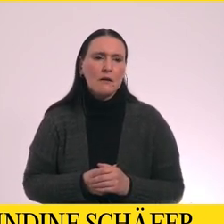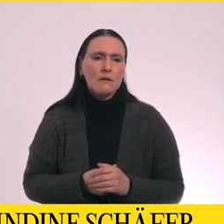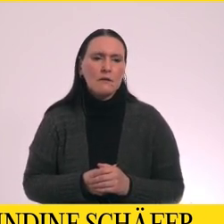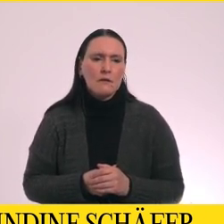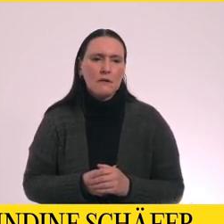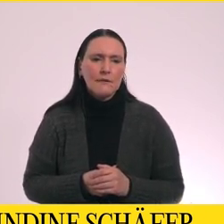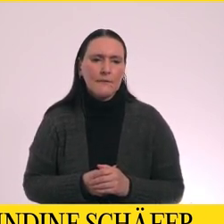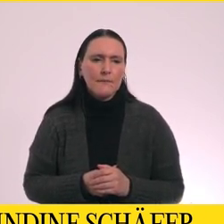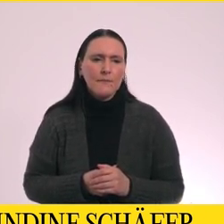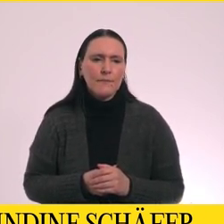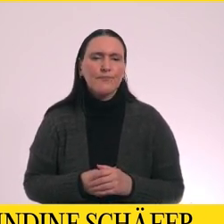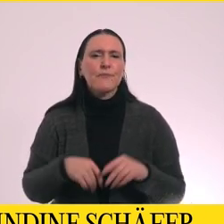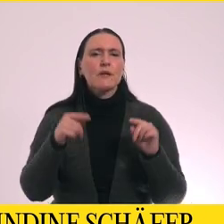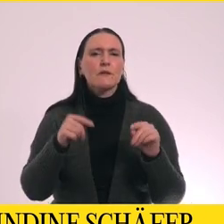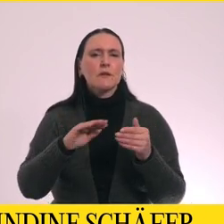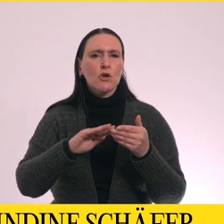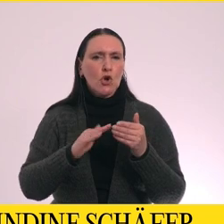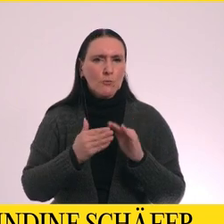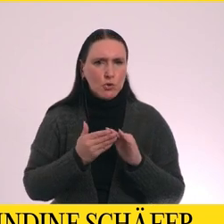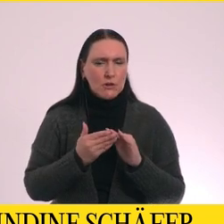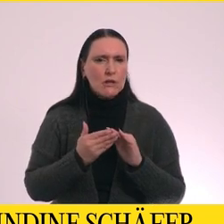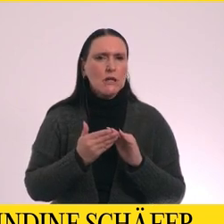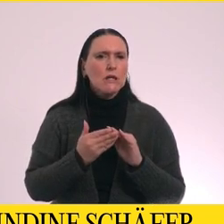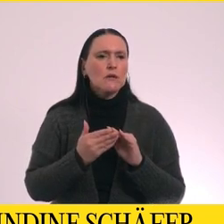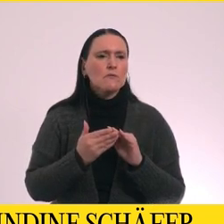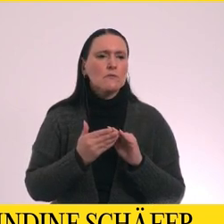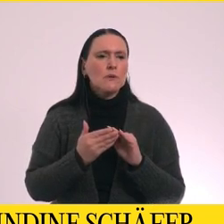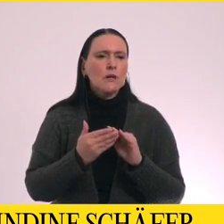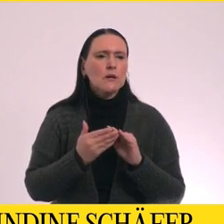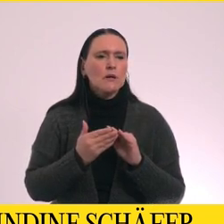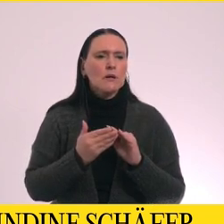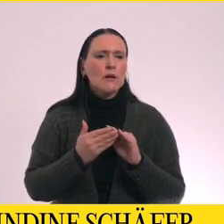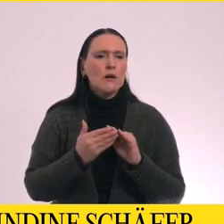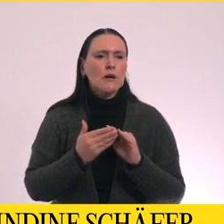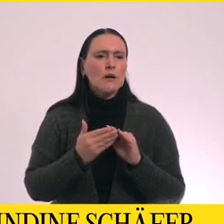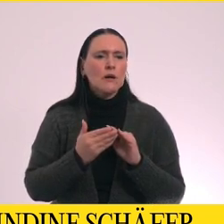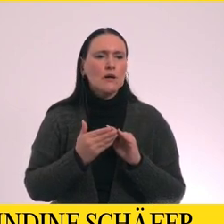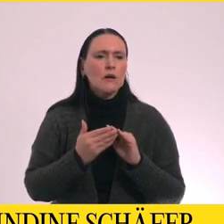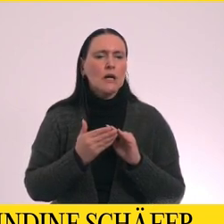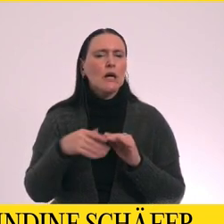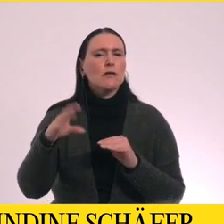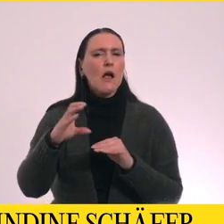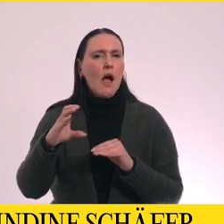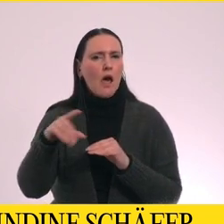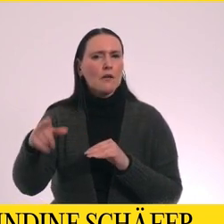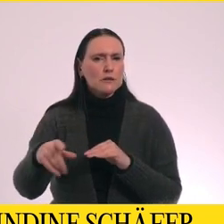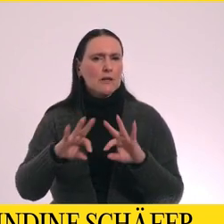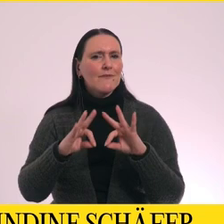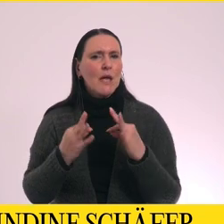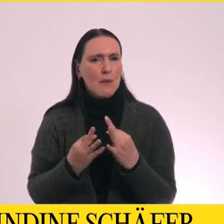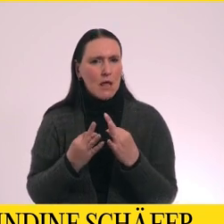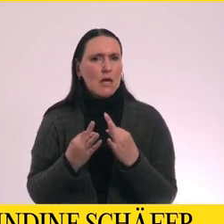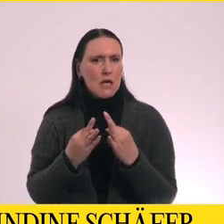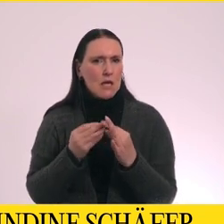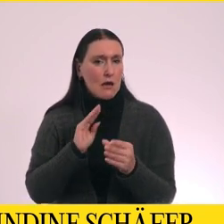we're all part of this community, and it definitely works. It's a part of our family as well. It truly is.